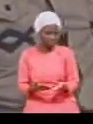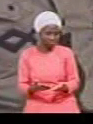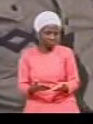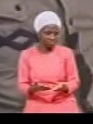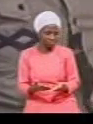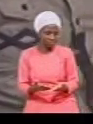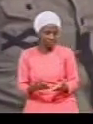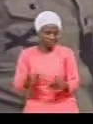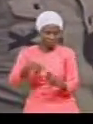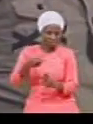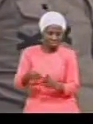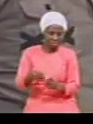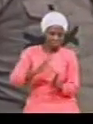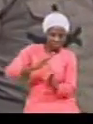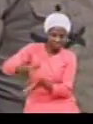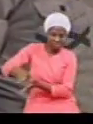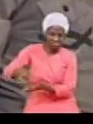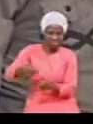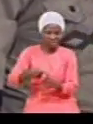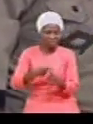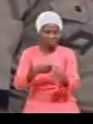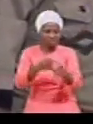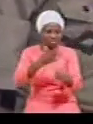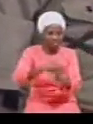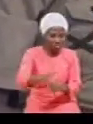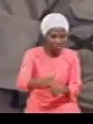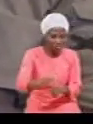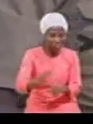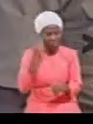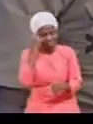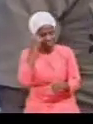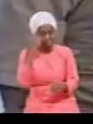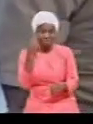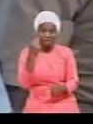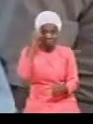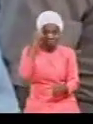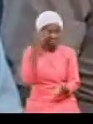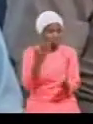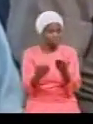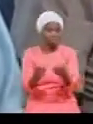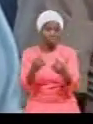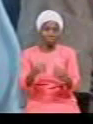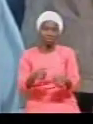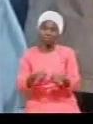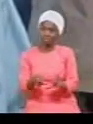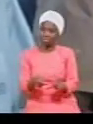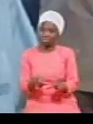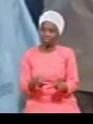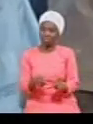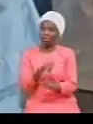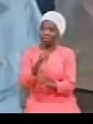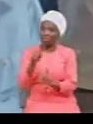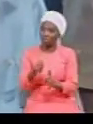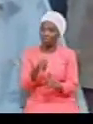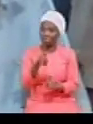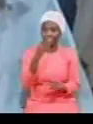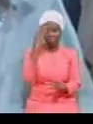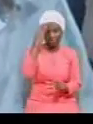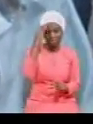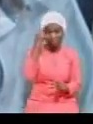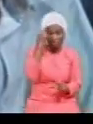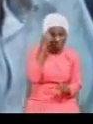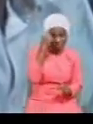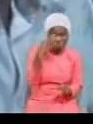become a runaway? The thought might come, but when you know the thoughts